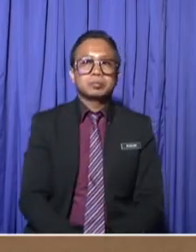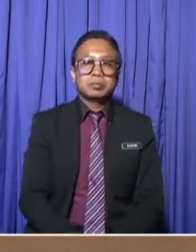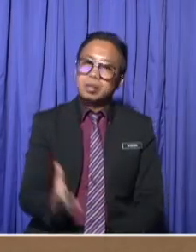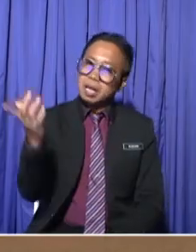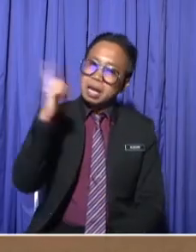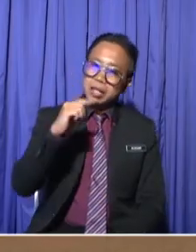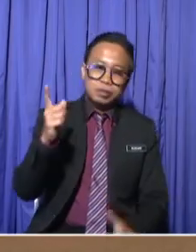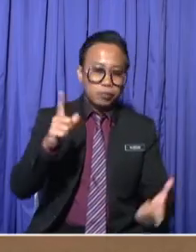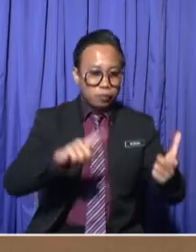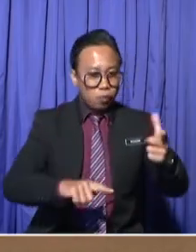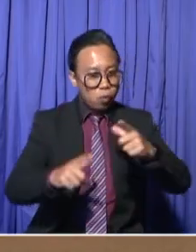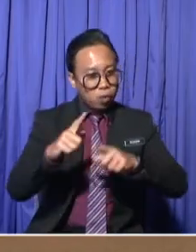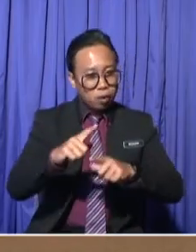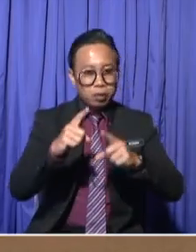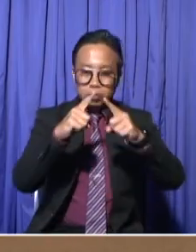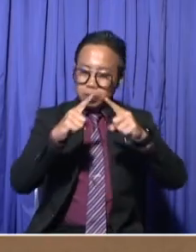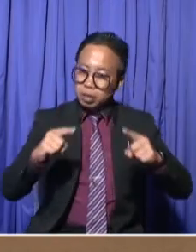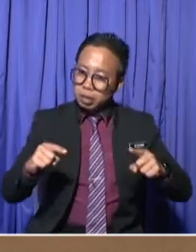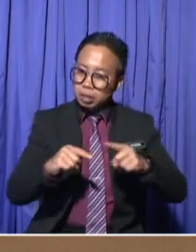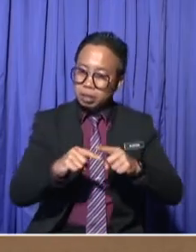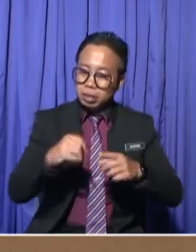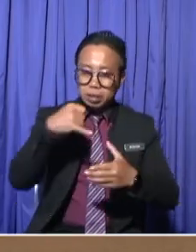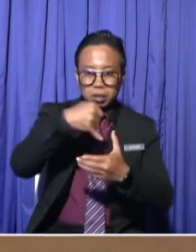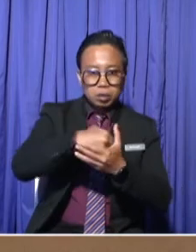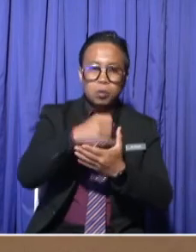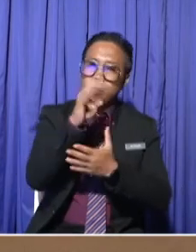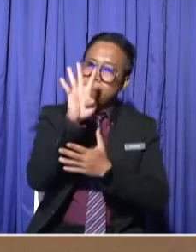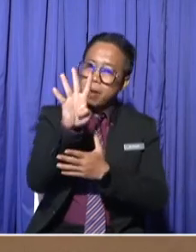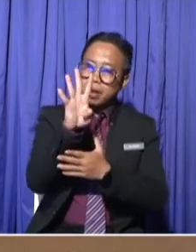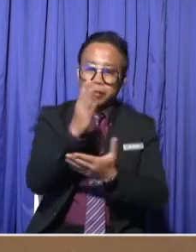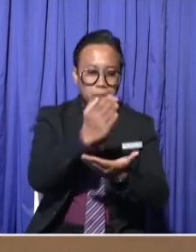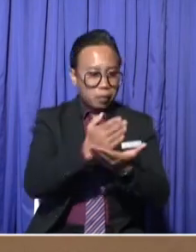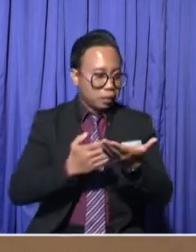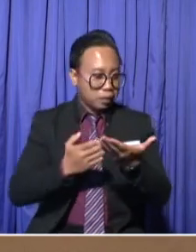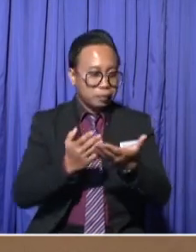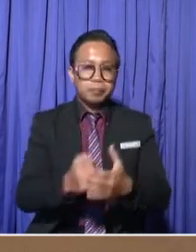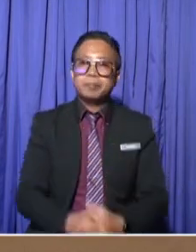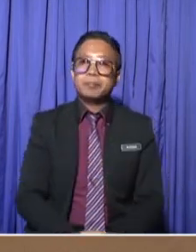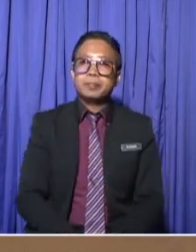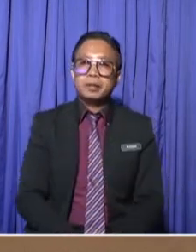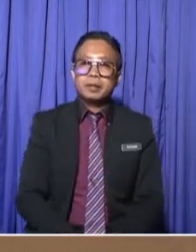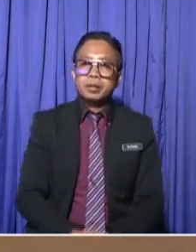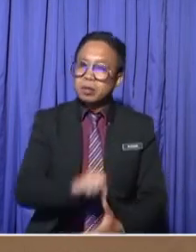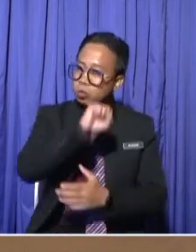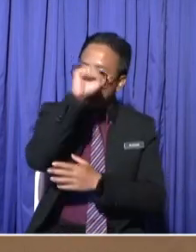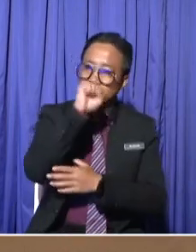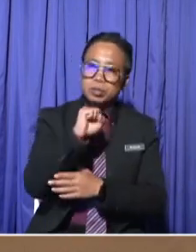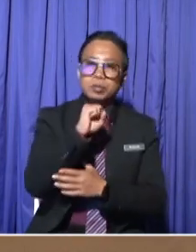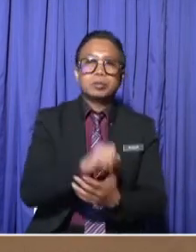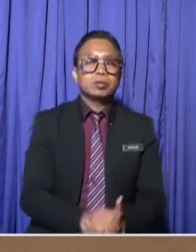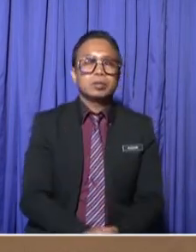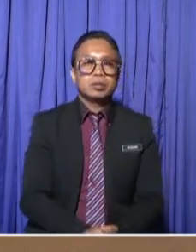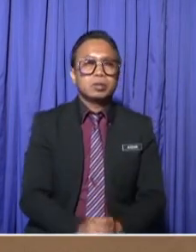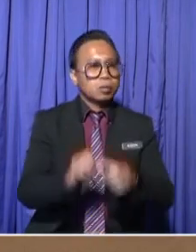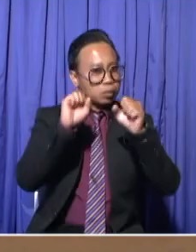Let's fold this triangle into 4 equal parts. Let me ask you a question. Can